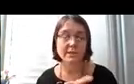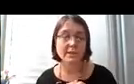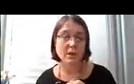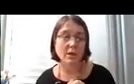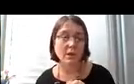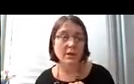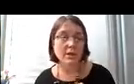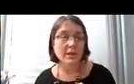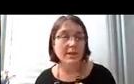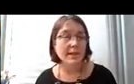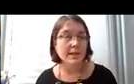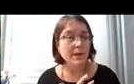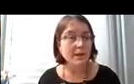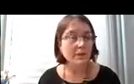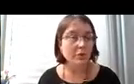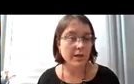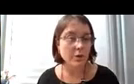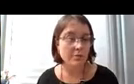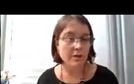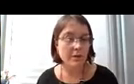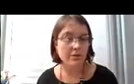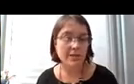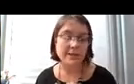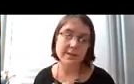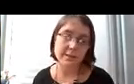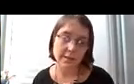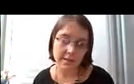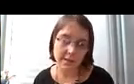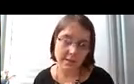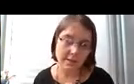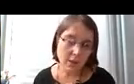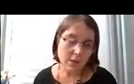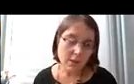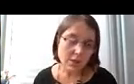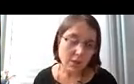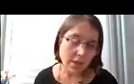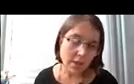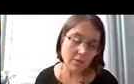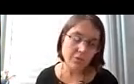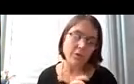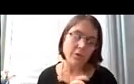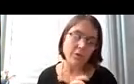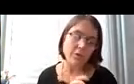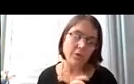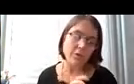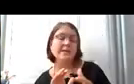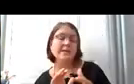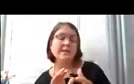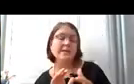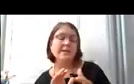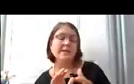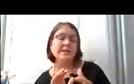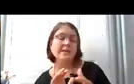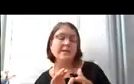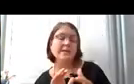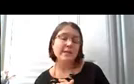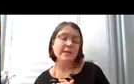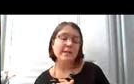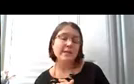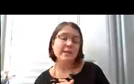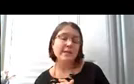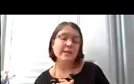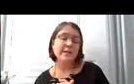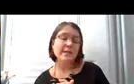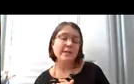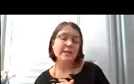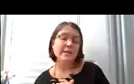key sectors are that impact on the economy of East Sussex. So here you've got six sectors within